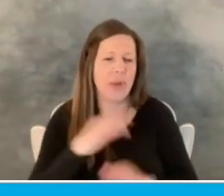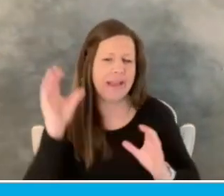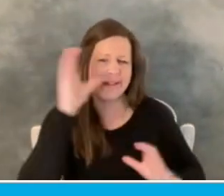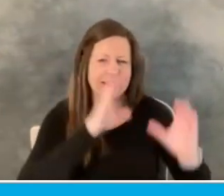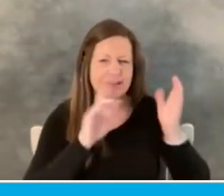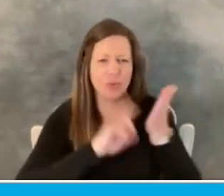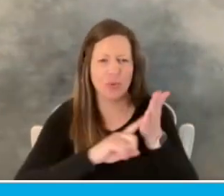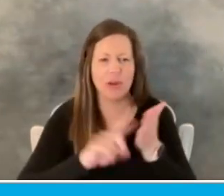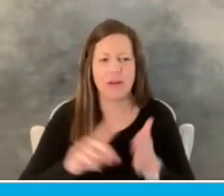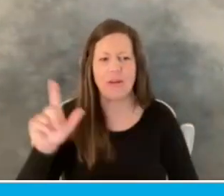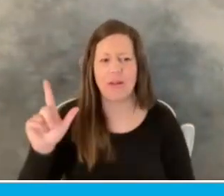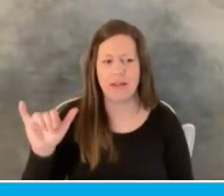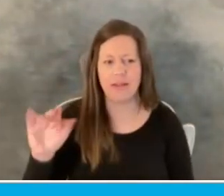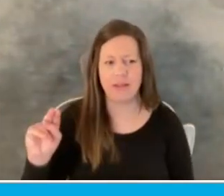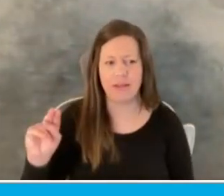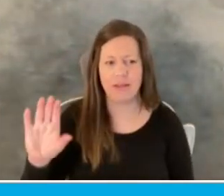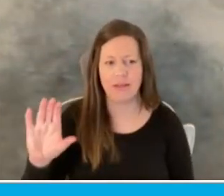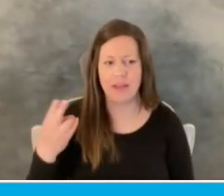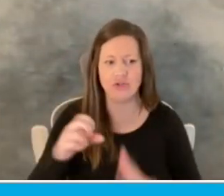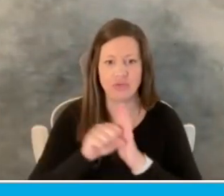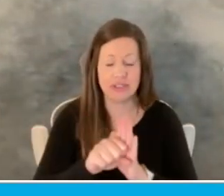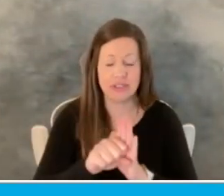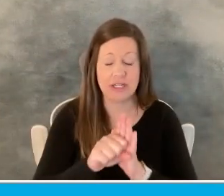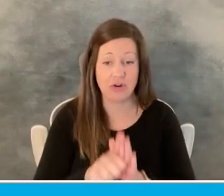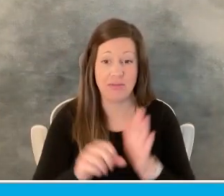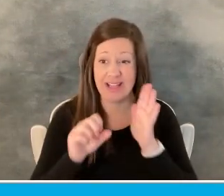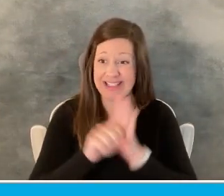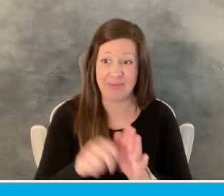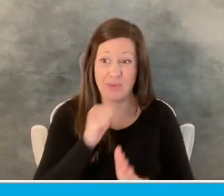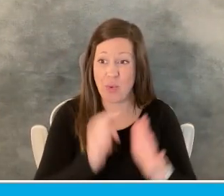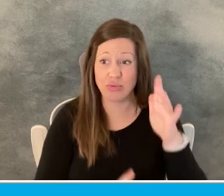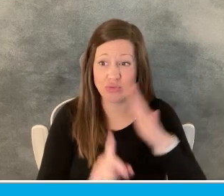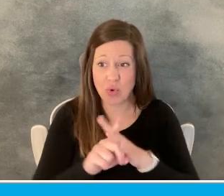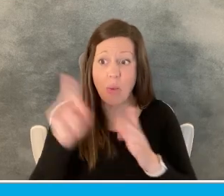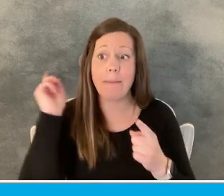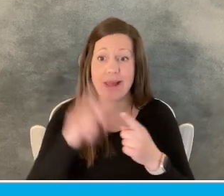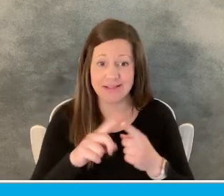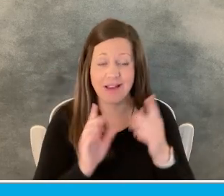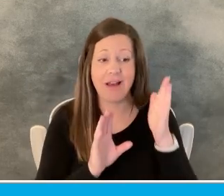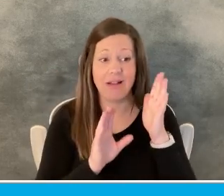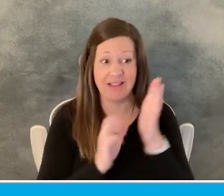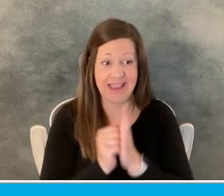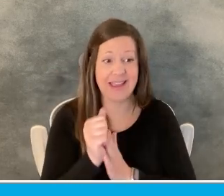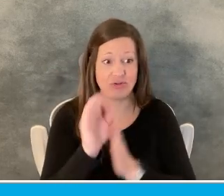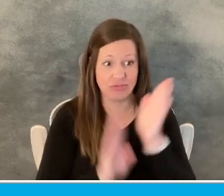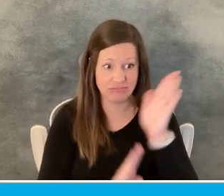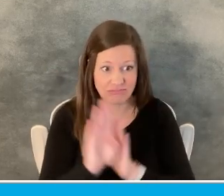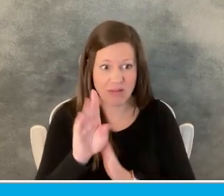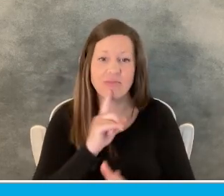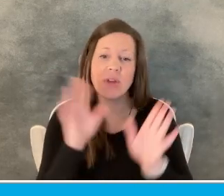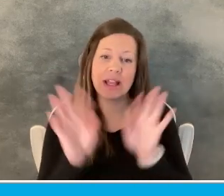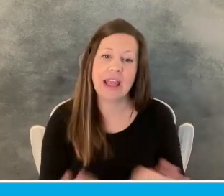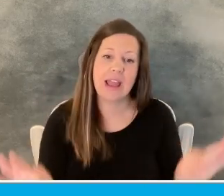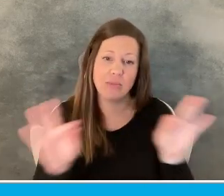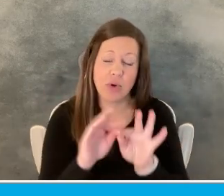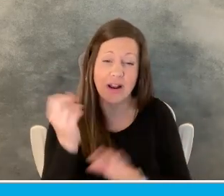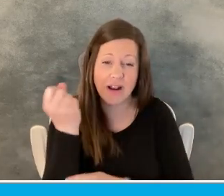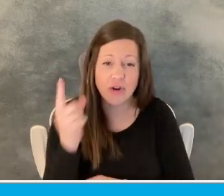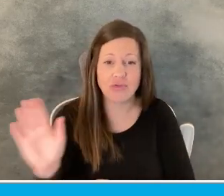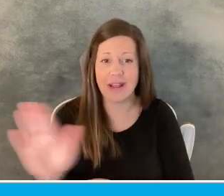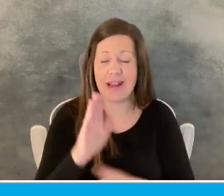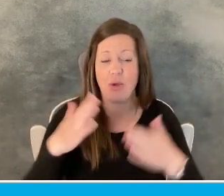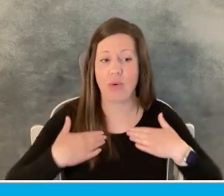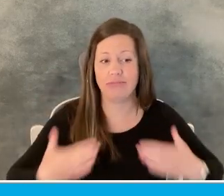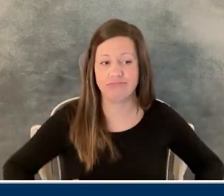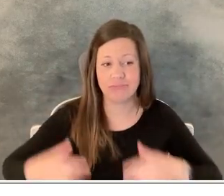syndrome, where symptoms don't appear until cancer develops. The importance of understanding your genes, plus the research that could